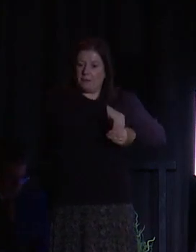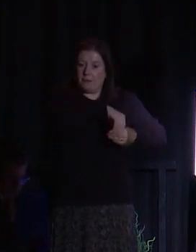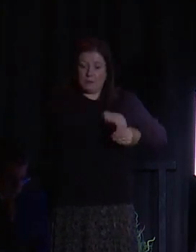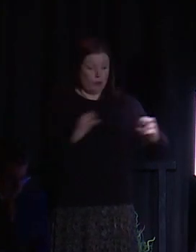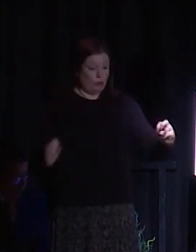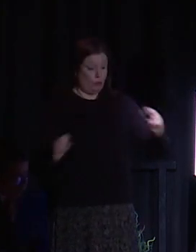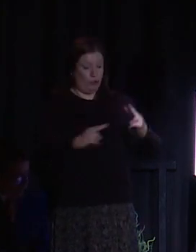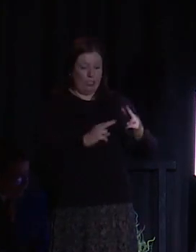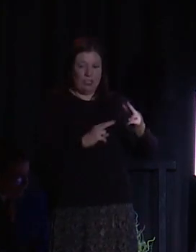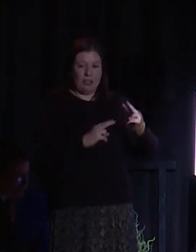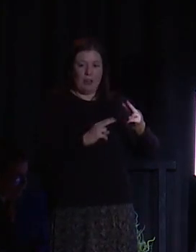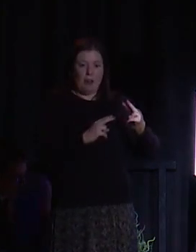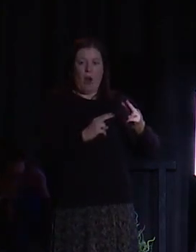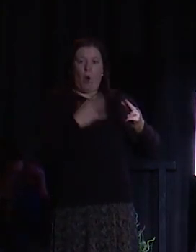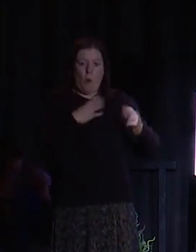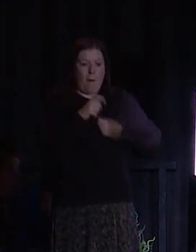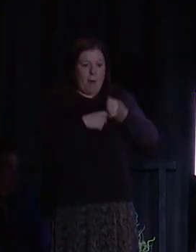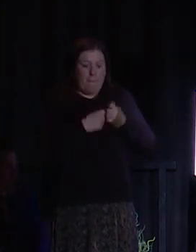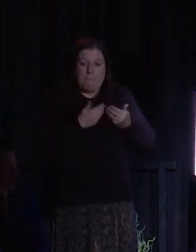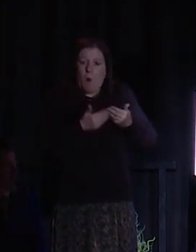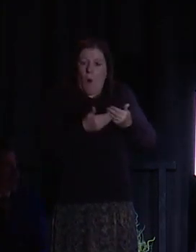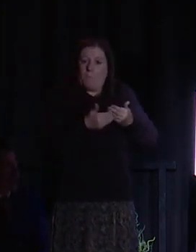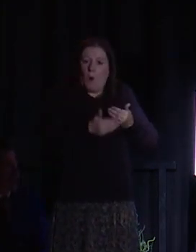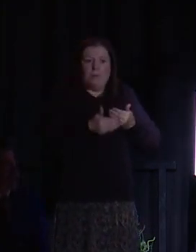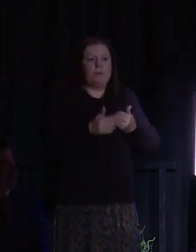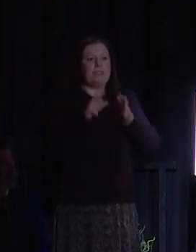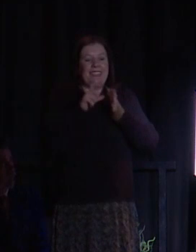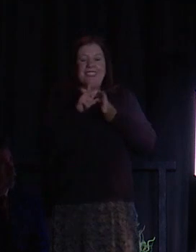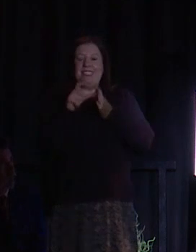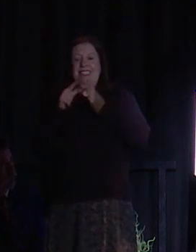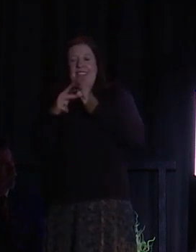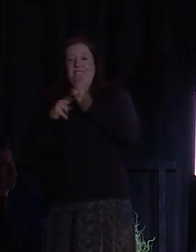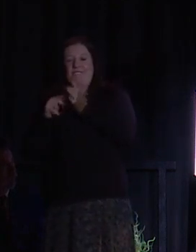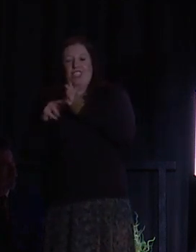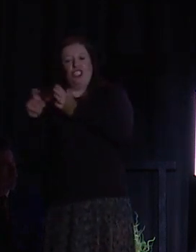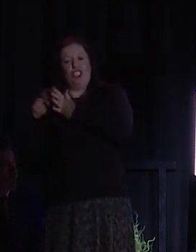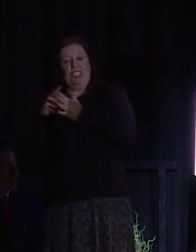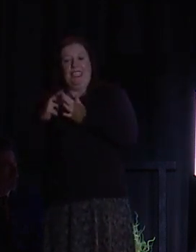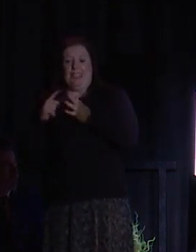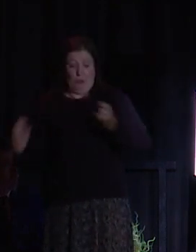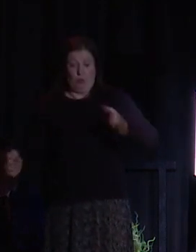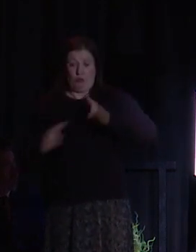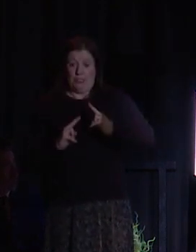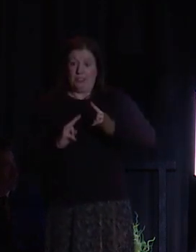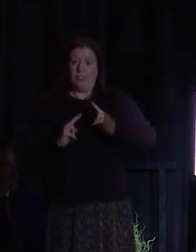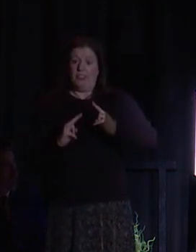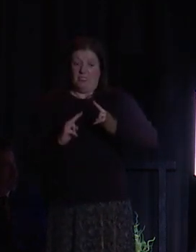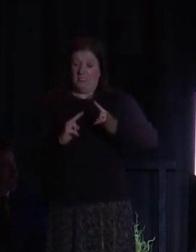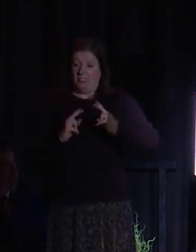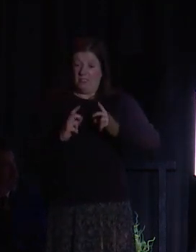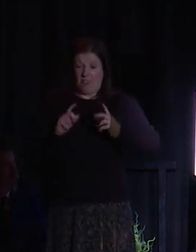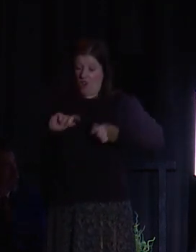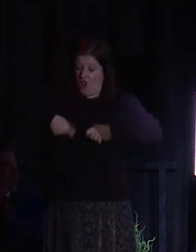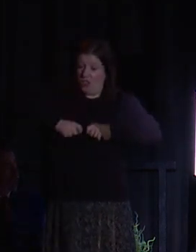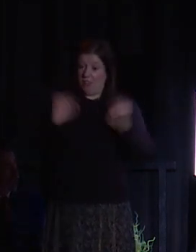bridge itself, how can we start to build it? So for those who don't know, the Da Vinci kit is one of those bridges that are completely self-sustaining. There's no